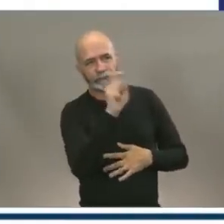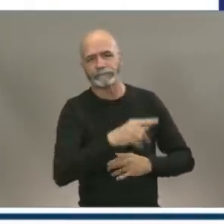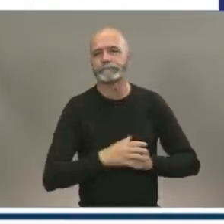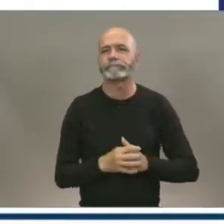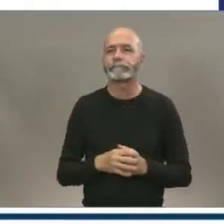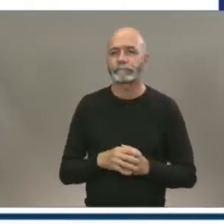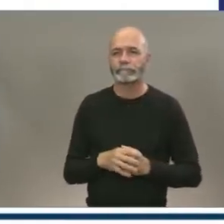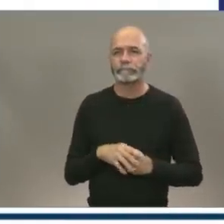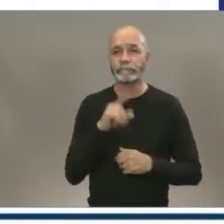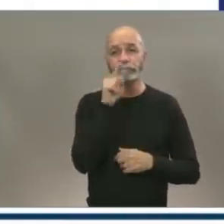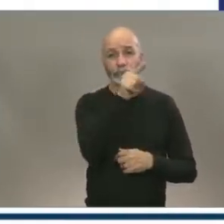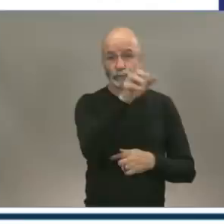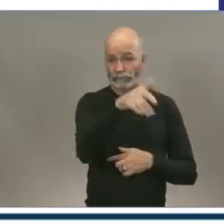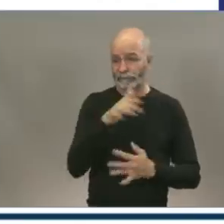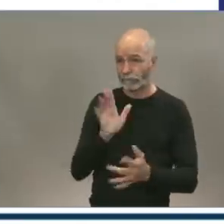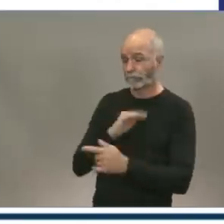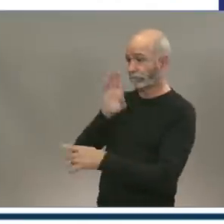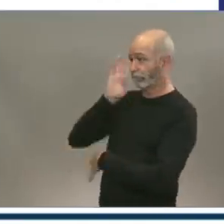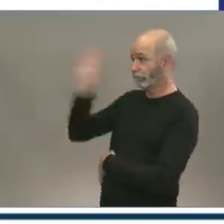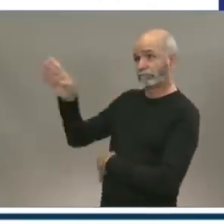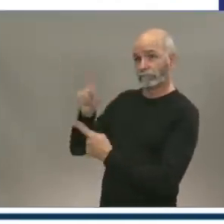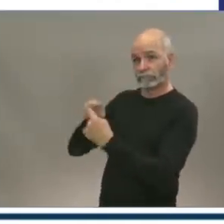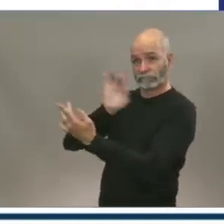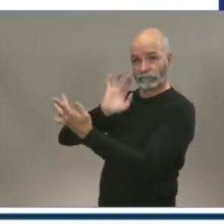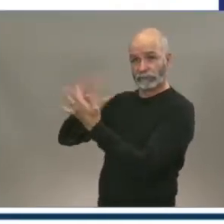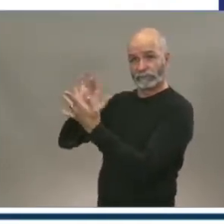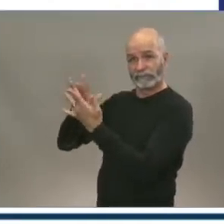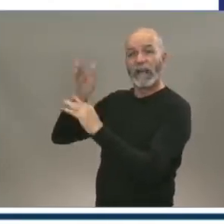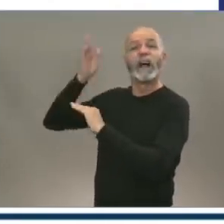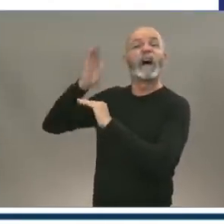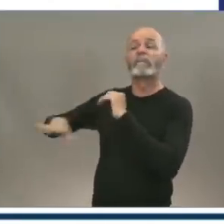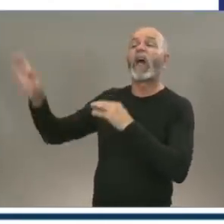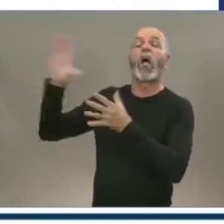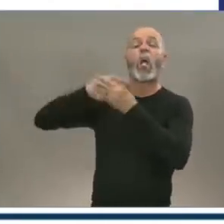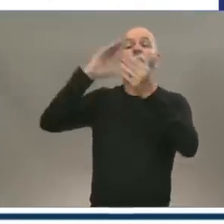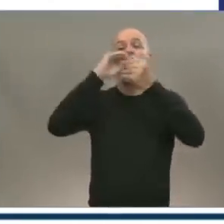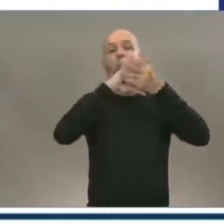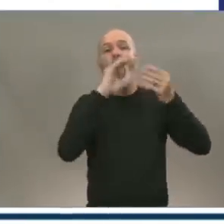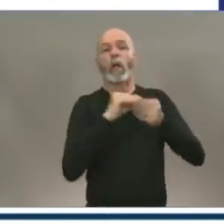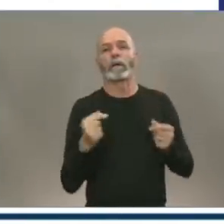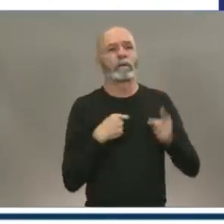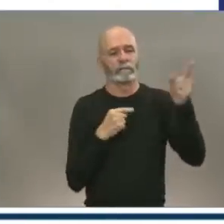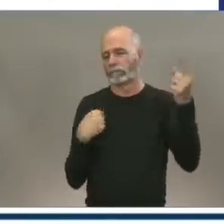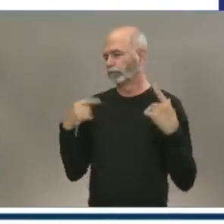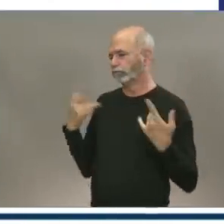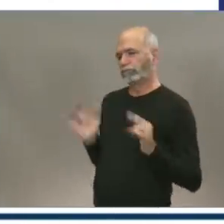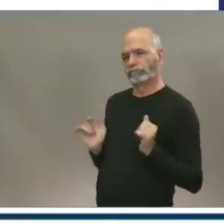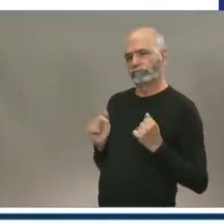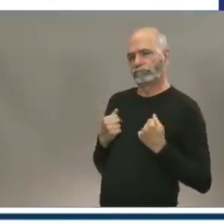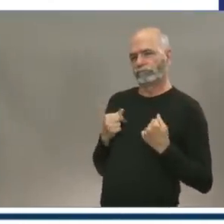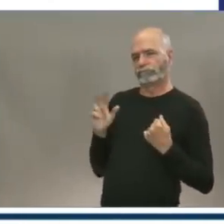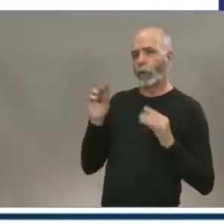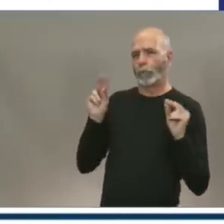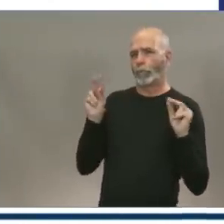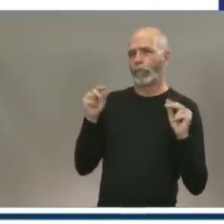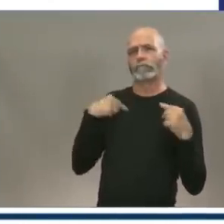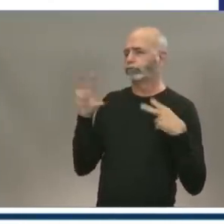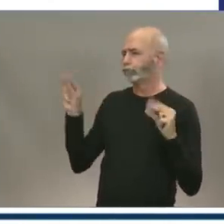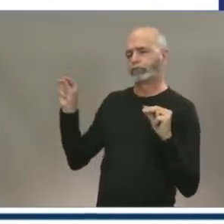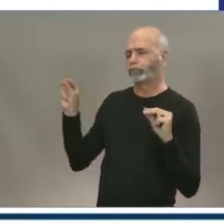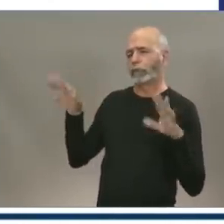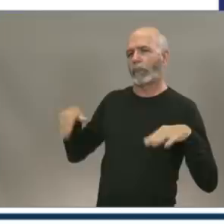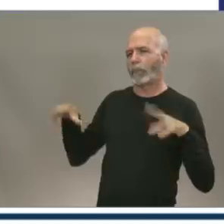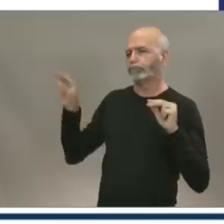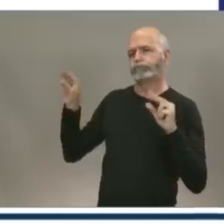the pastor since viewing his sermon. I have not. Moving on, we'll check in with